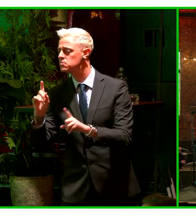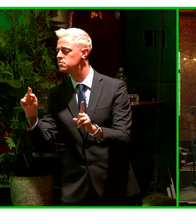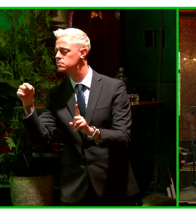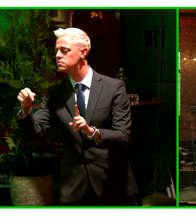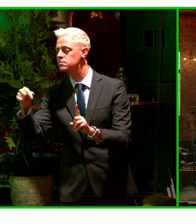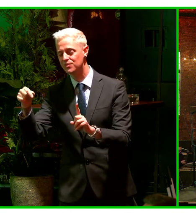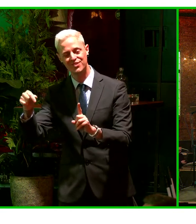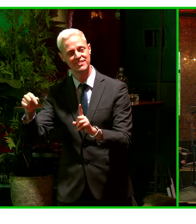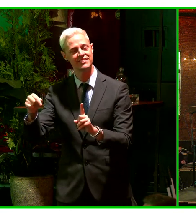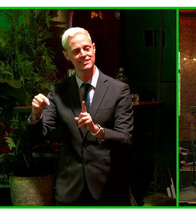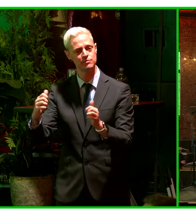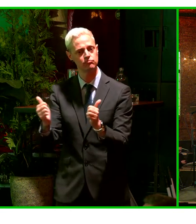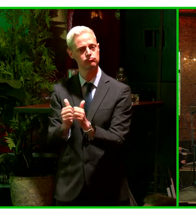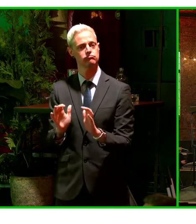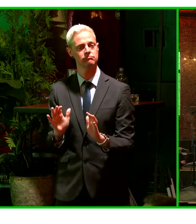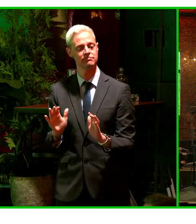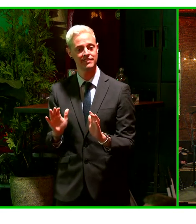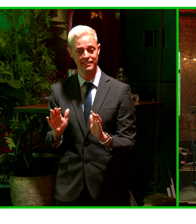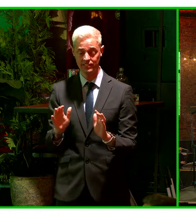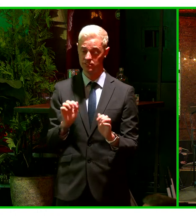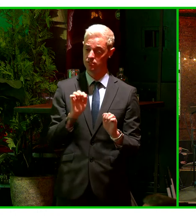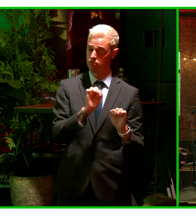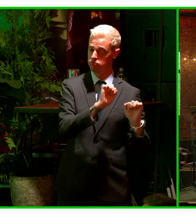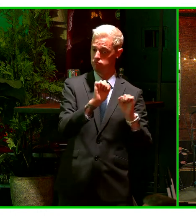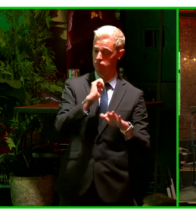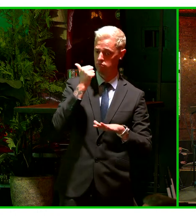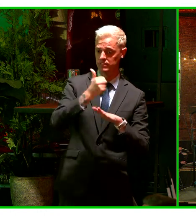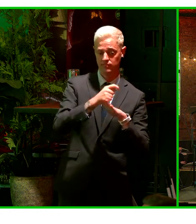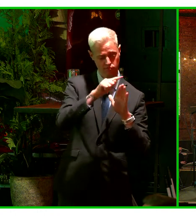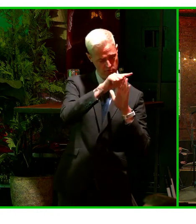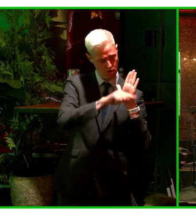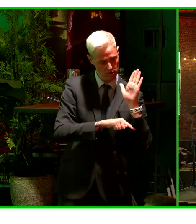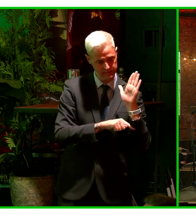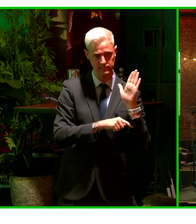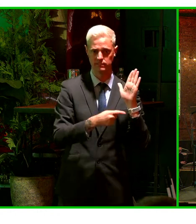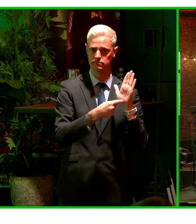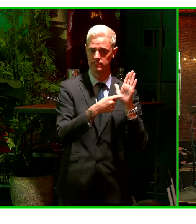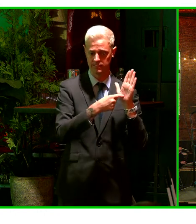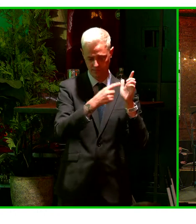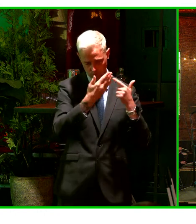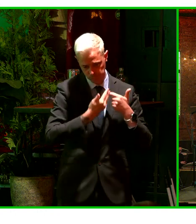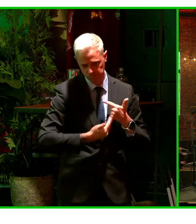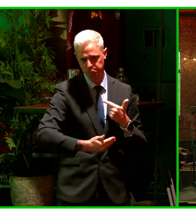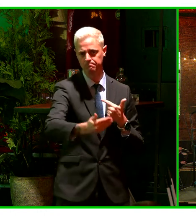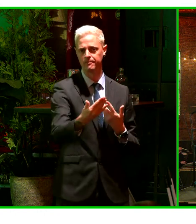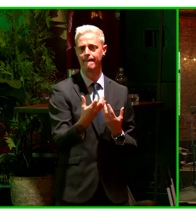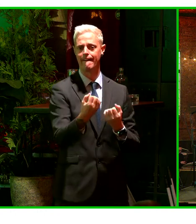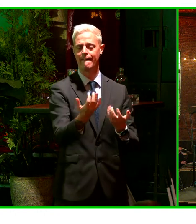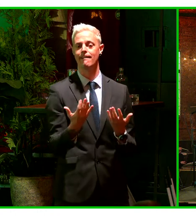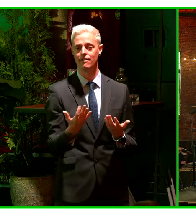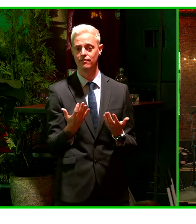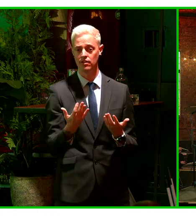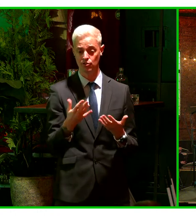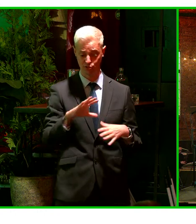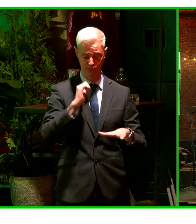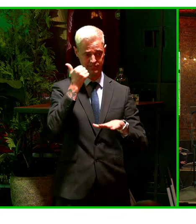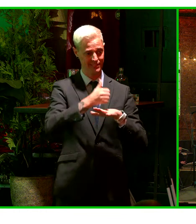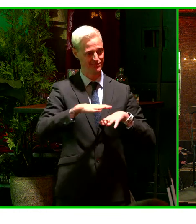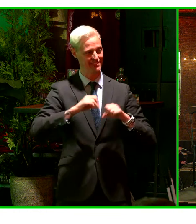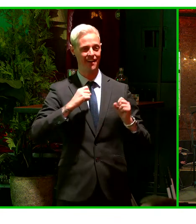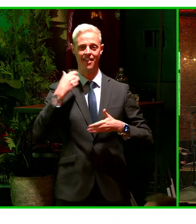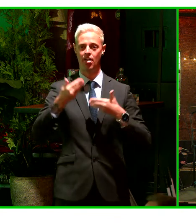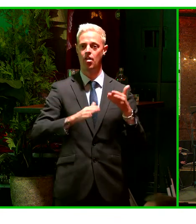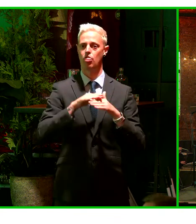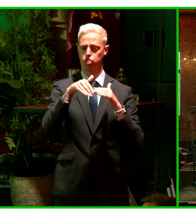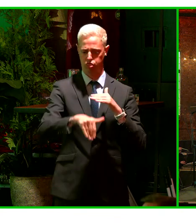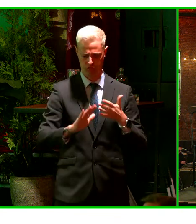you know, a policy approach that's got longevity, that's got cross-party support, so, you know, it's not going to fall over in a